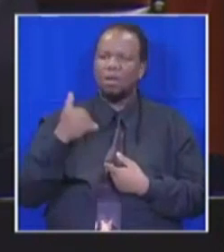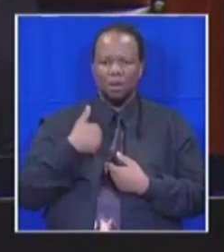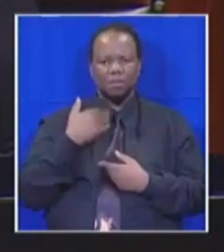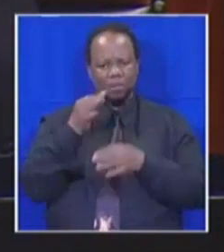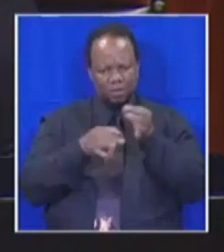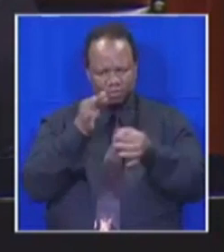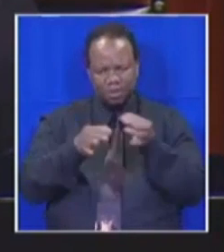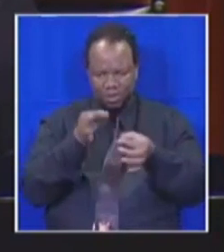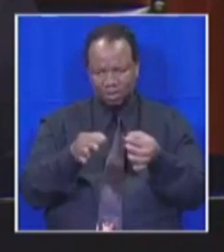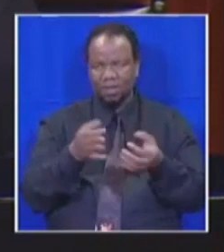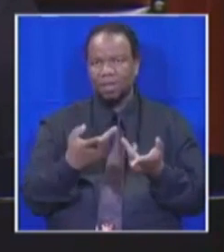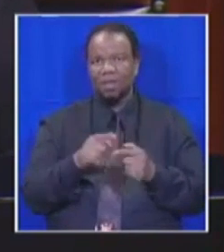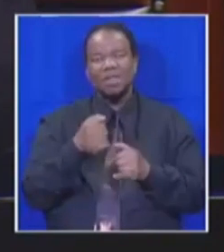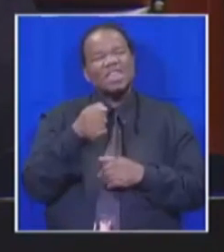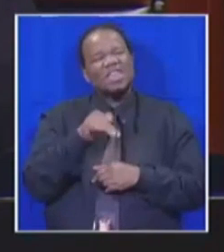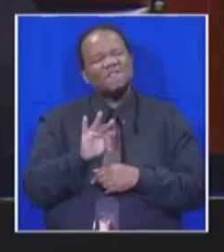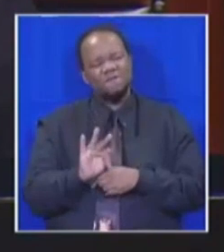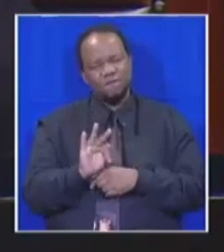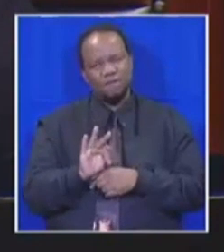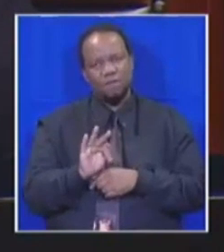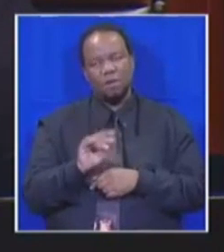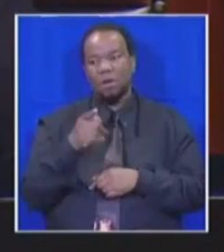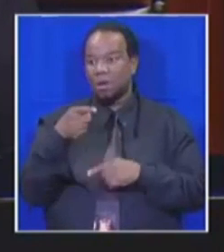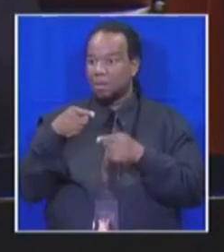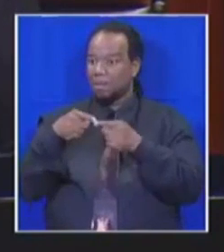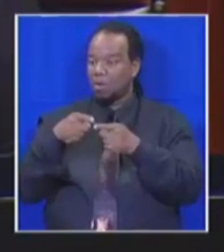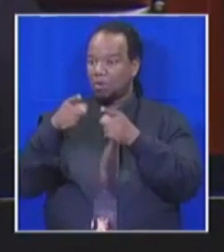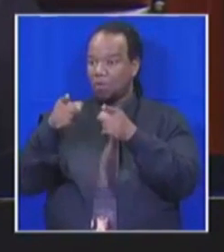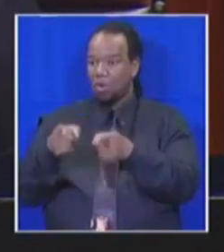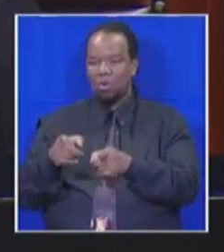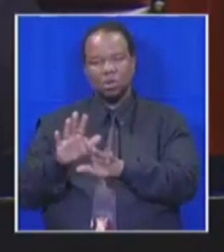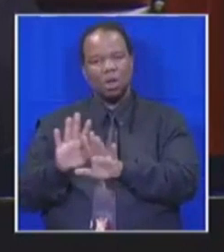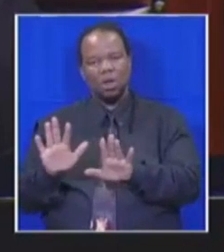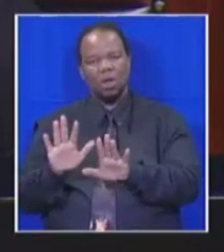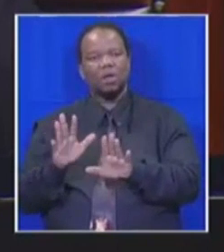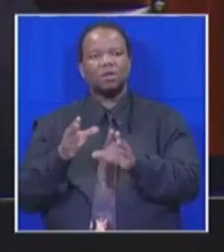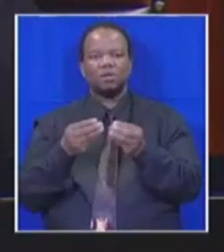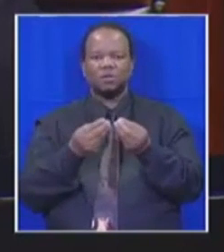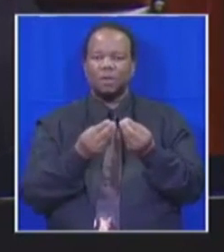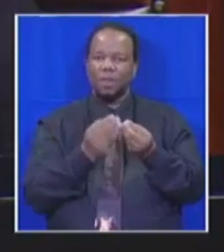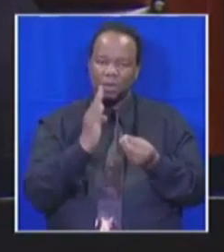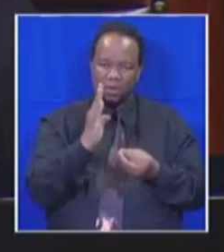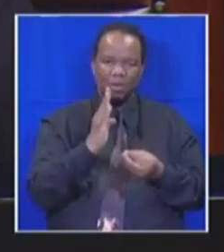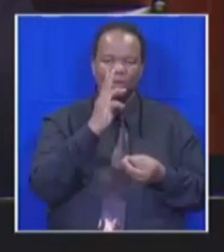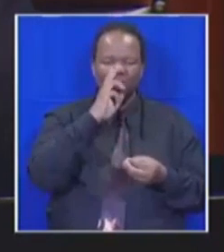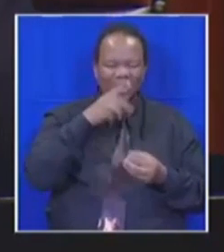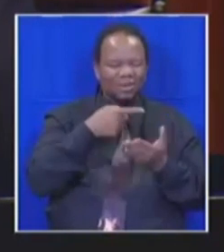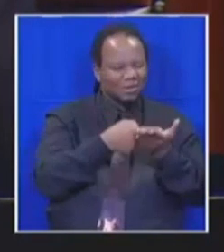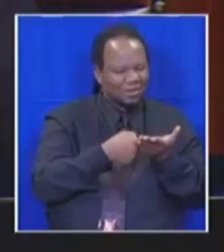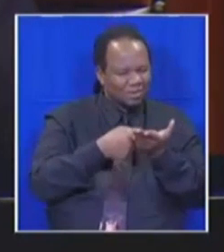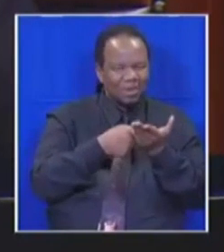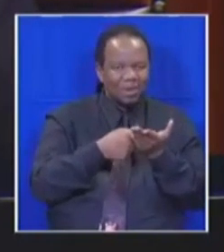this. If it is not a point of order, it's something that needs to be debated and